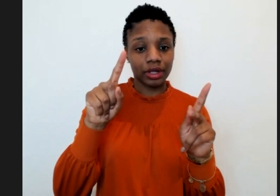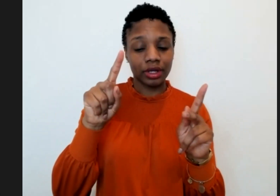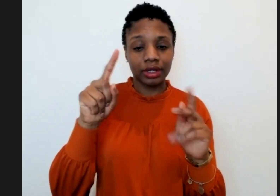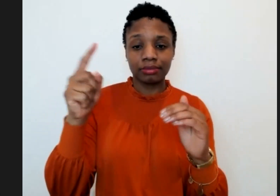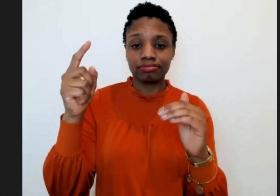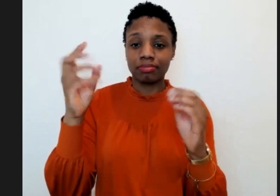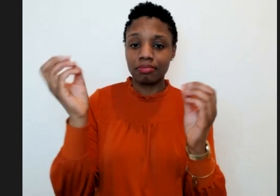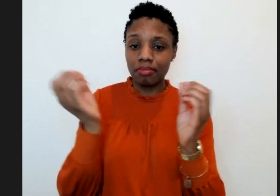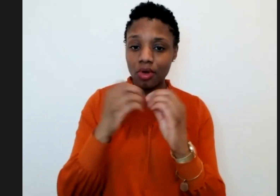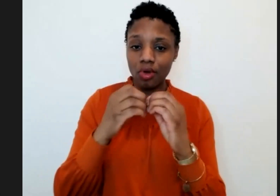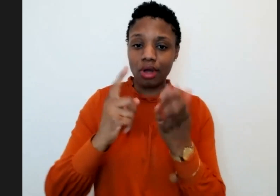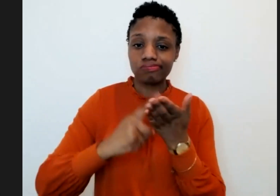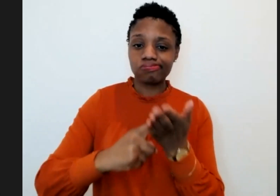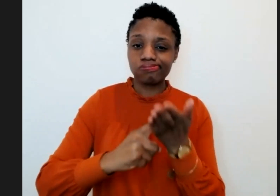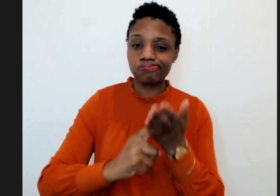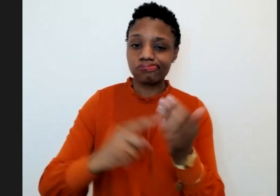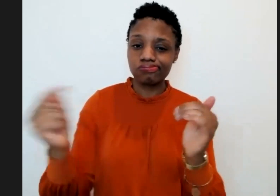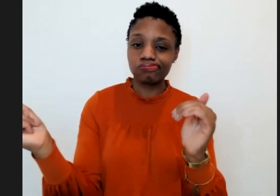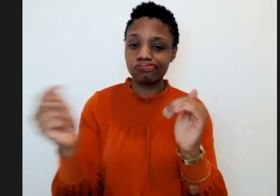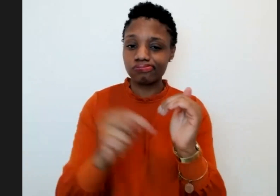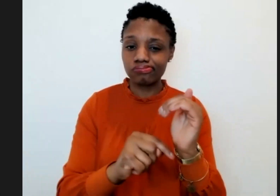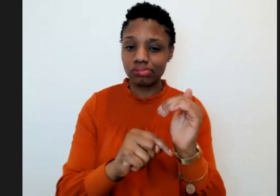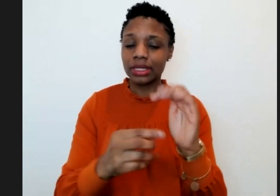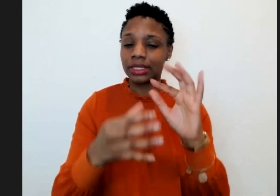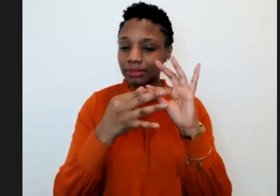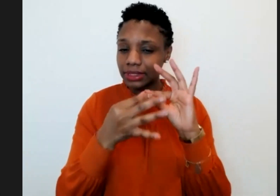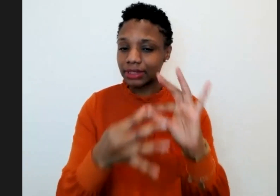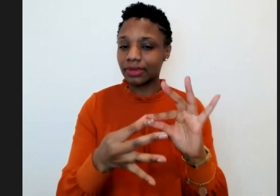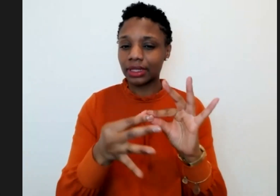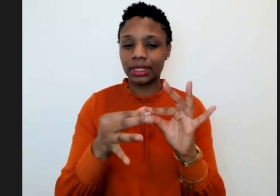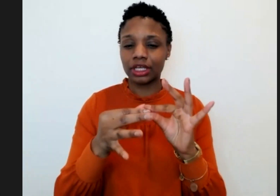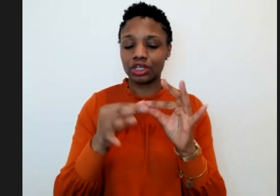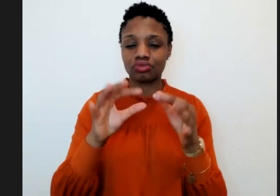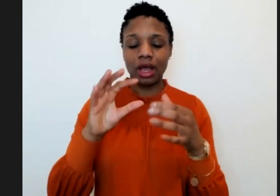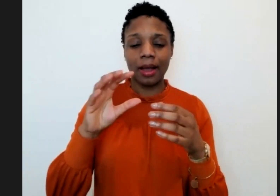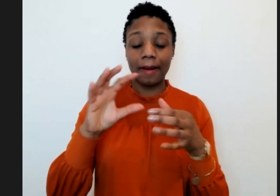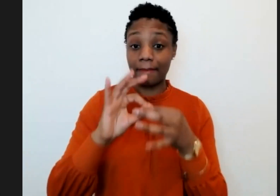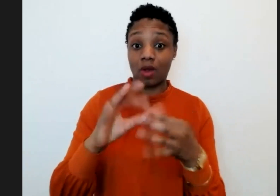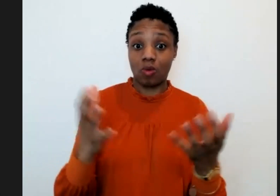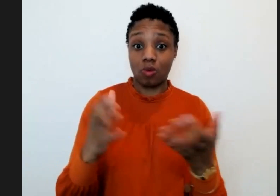deeper discussion, particularly with some of the EJ